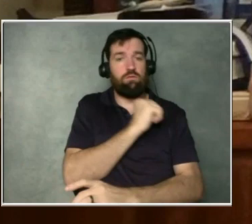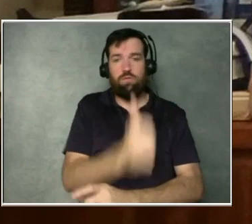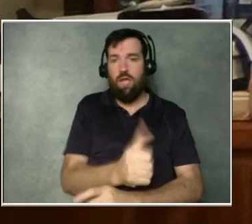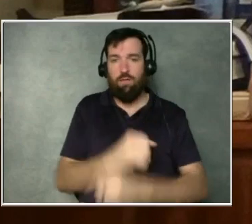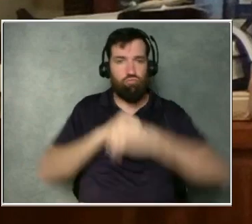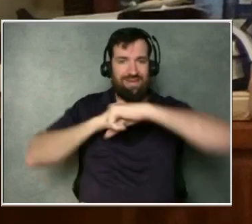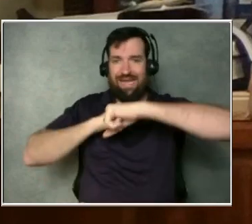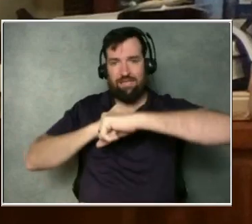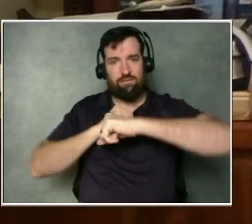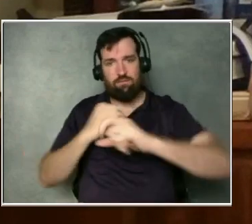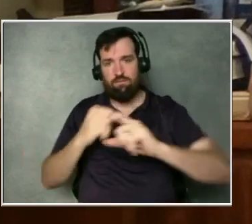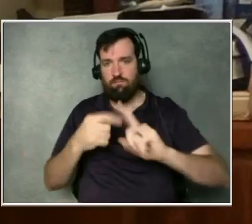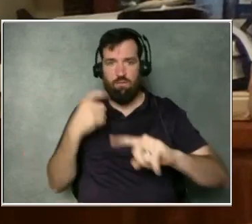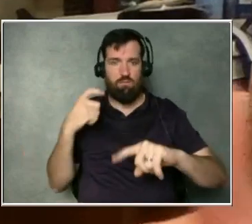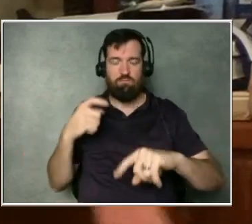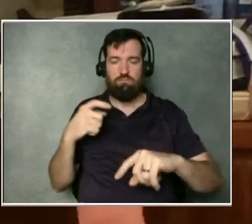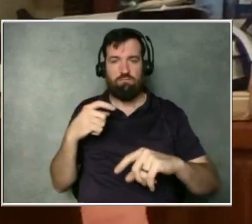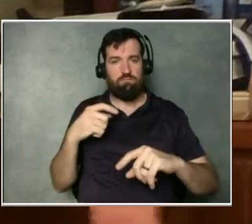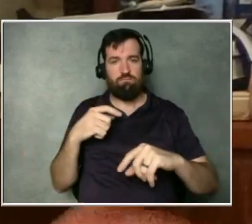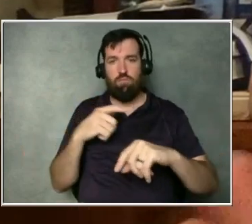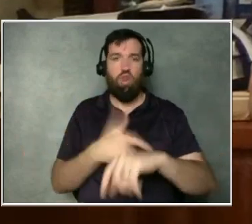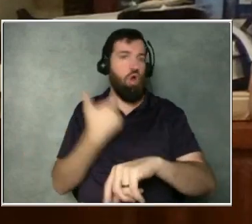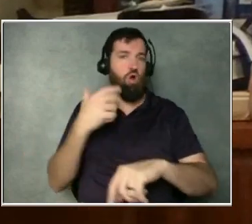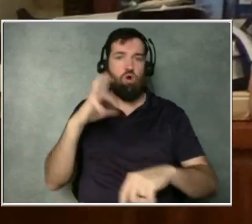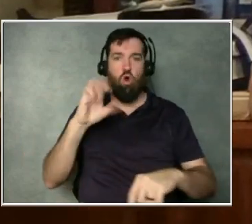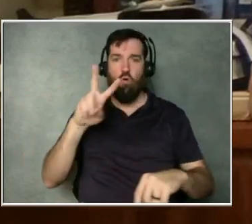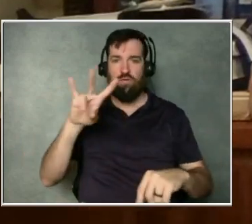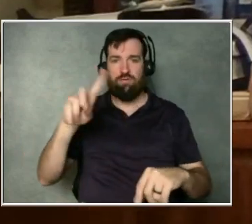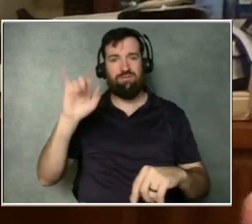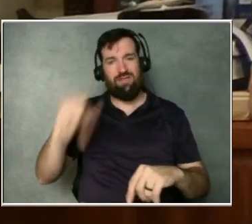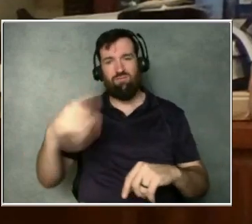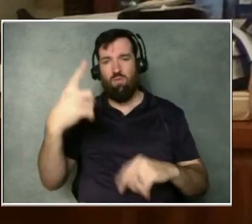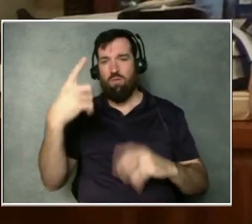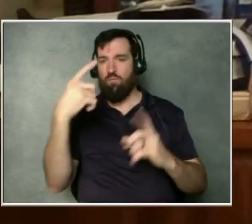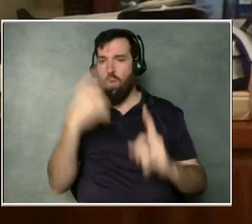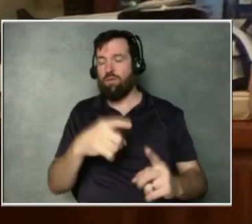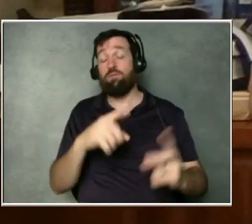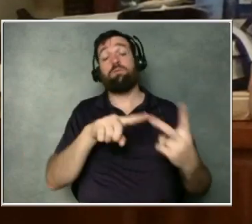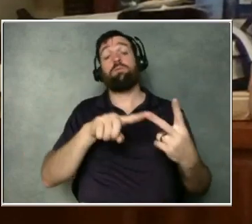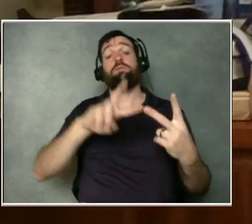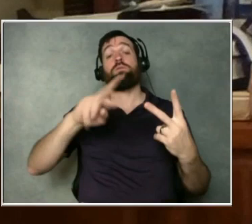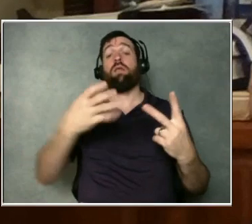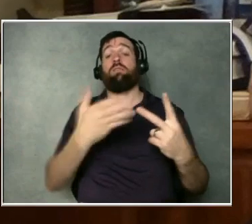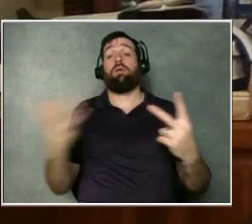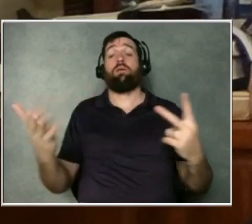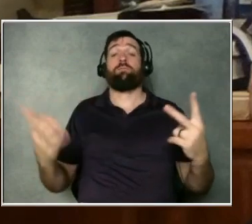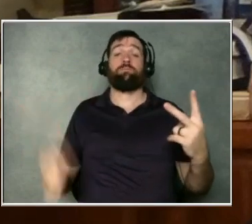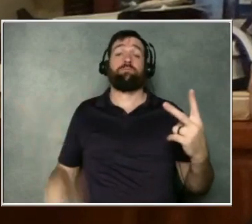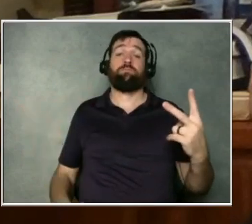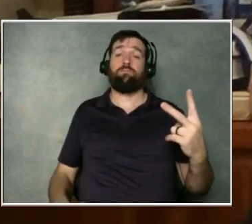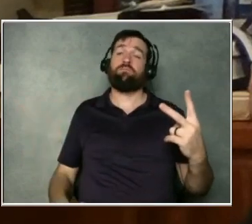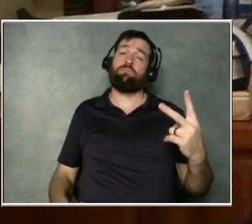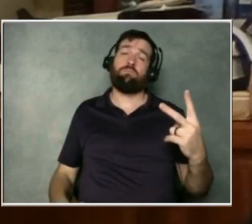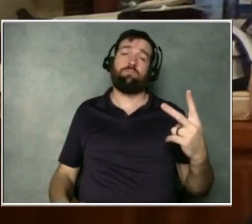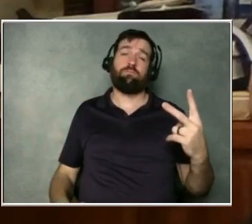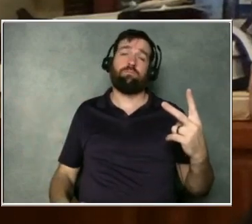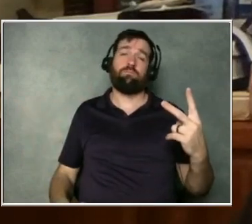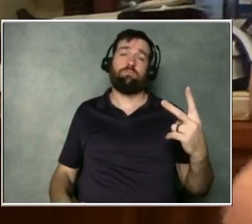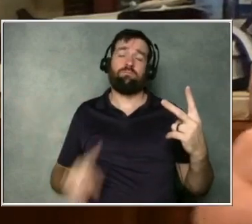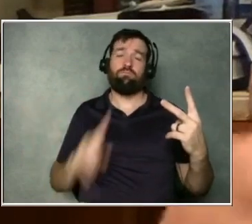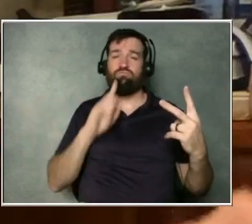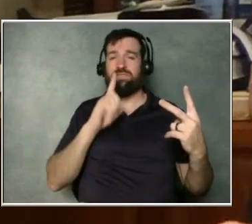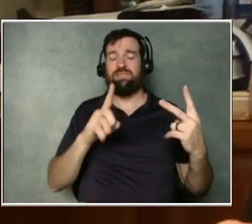you against the development of long COVID. That's one point. The second point, and this is really